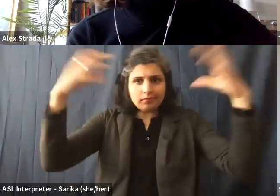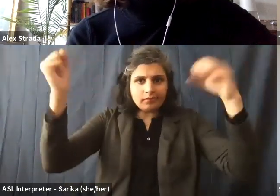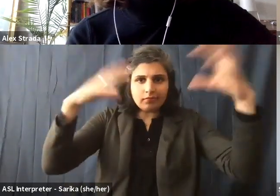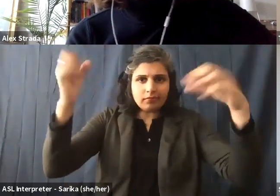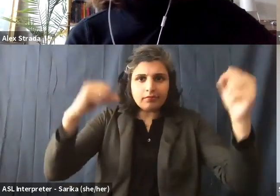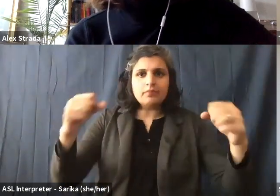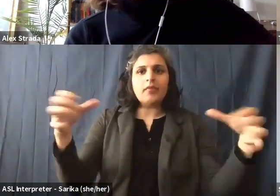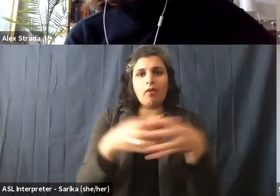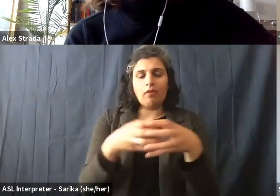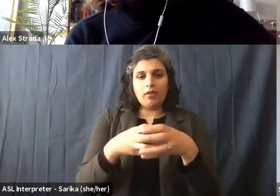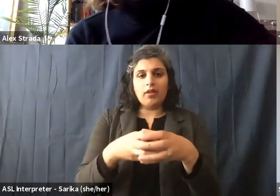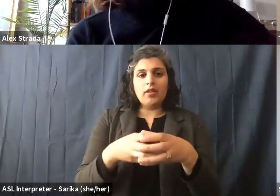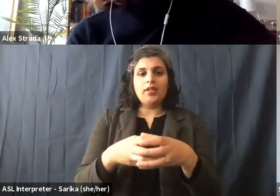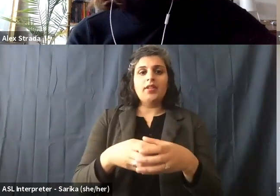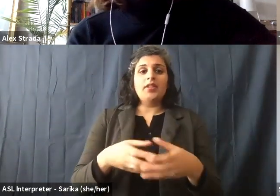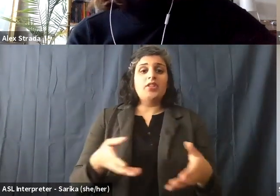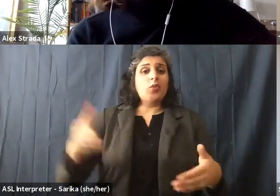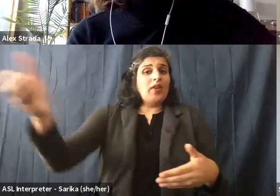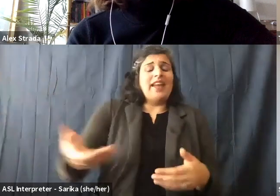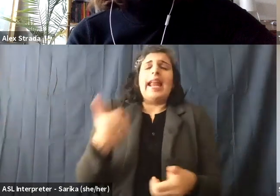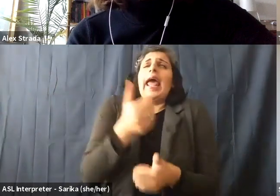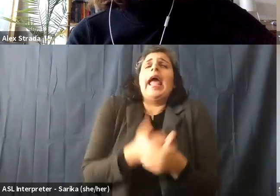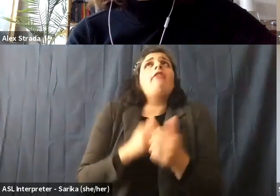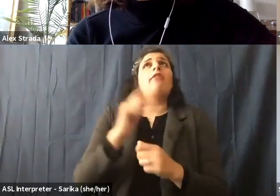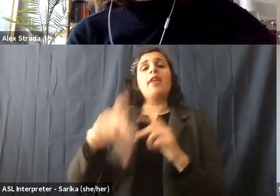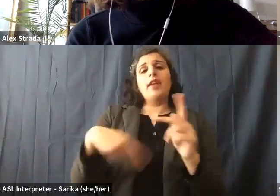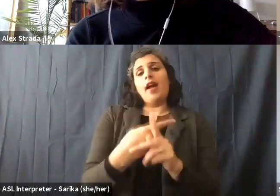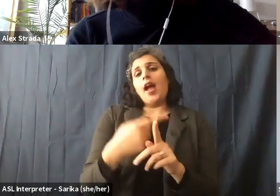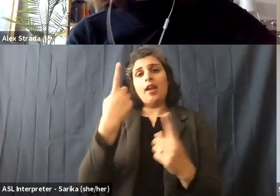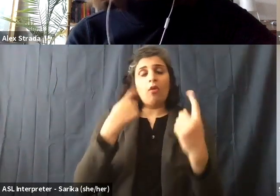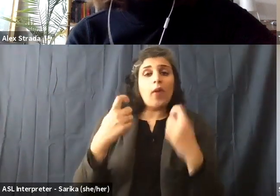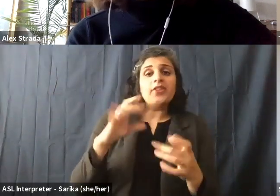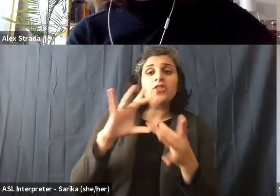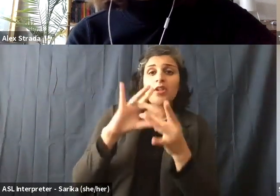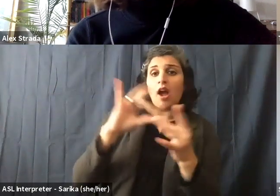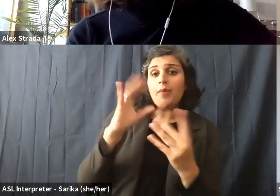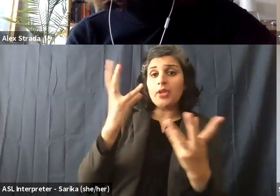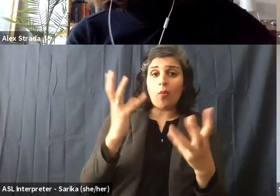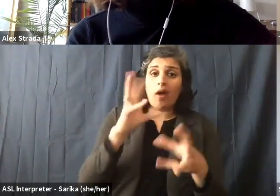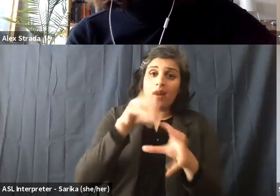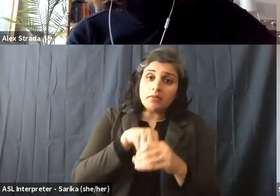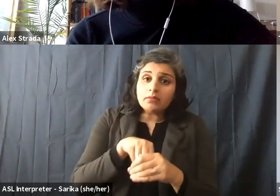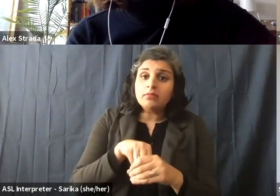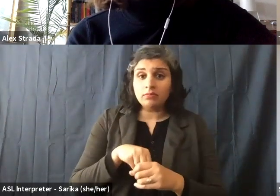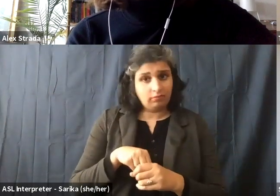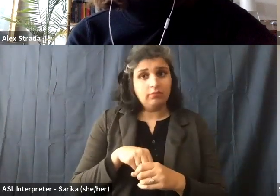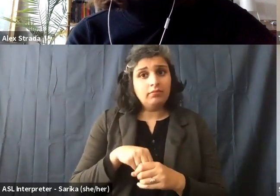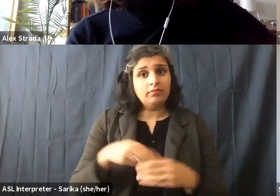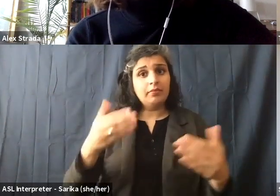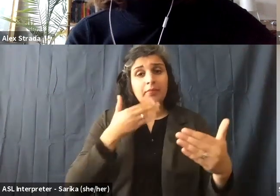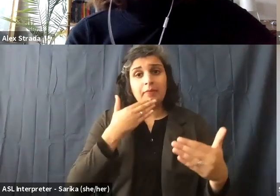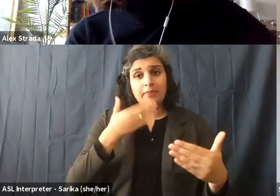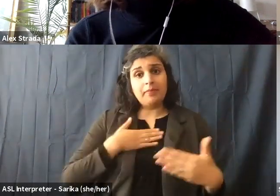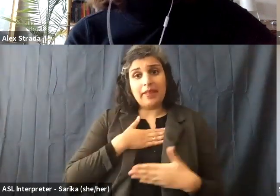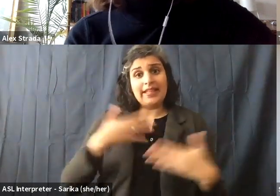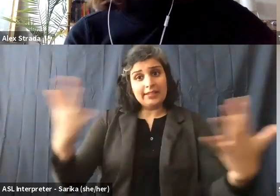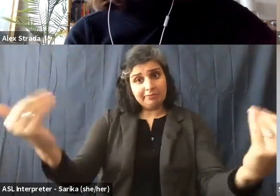every possible question, comment, anything you would like to add to the discussion.